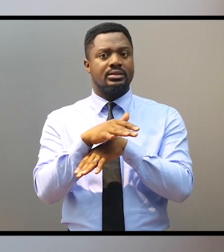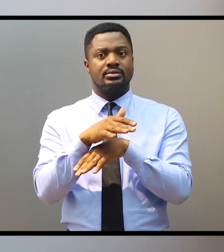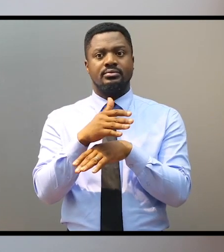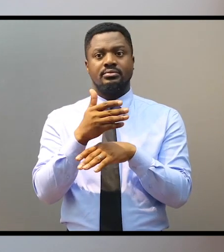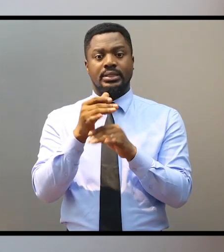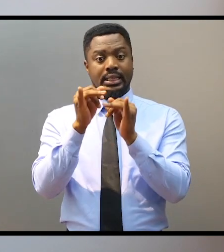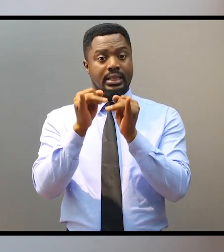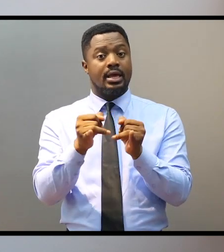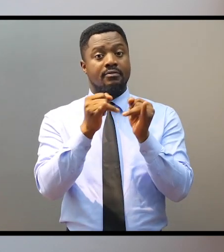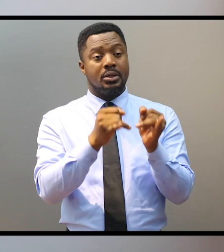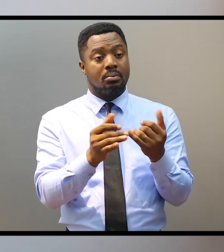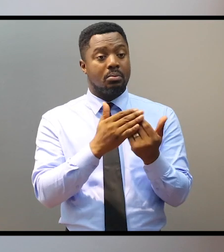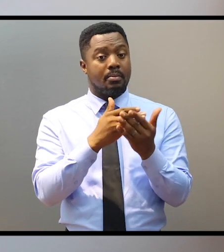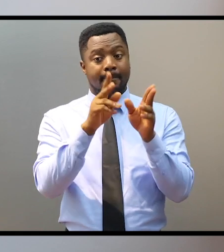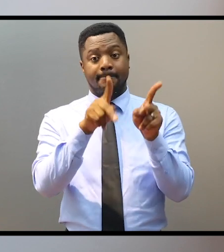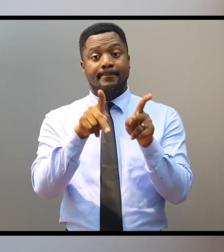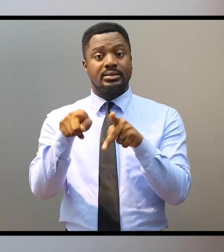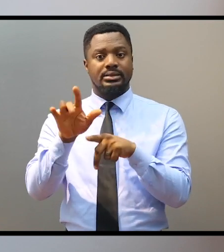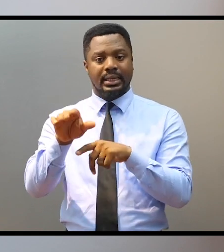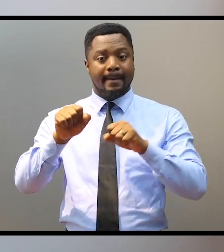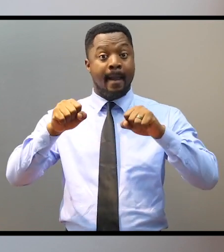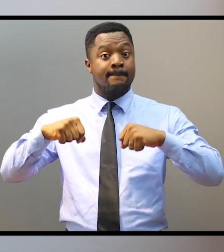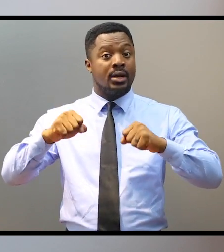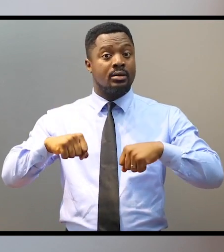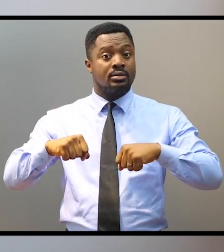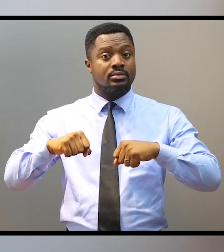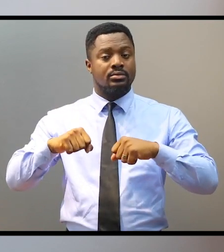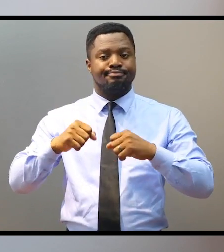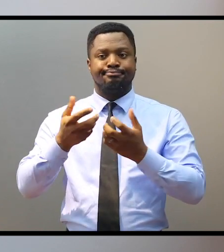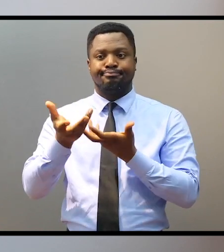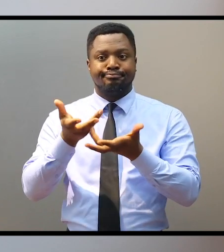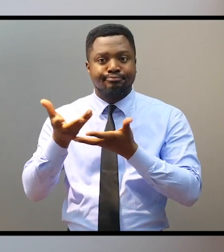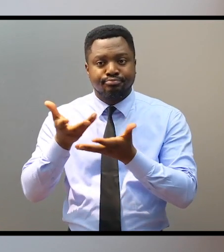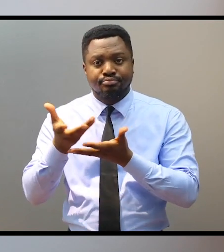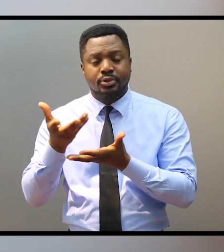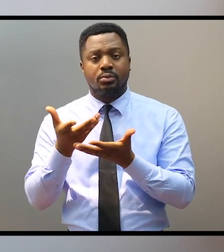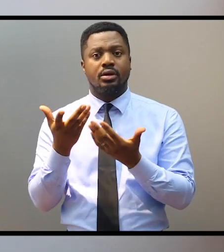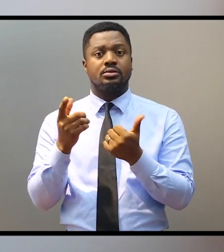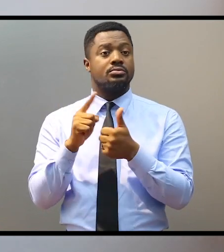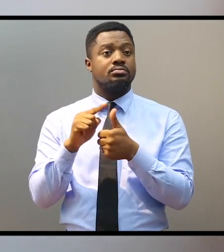affects an individual or a person's ability to interact